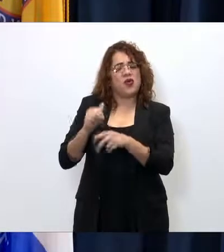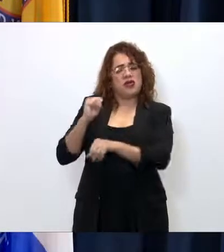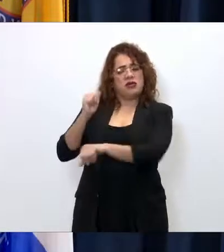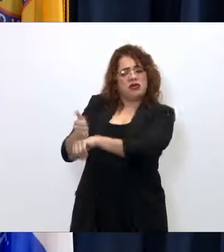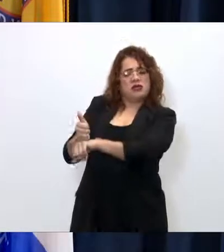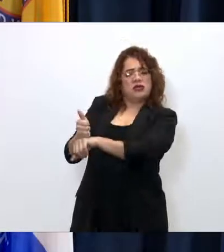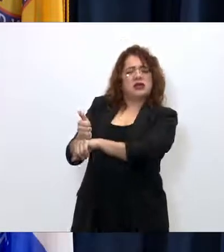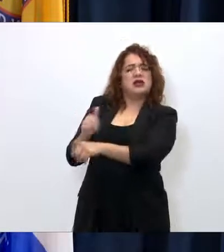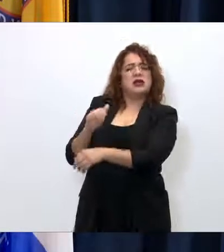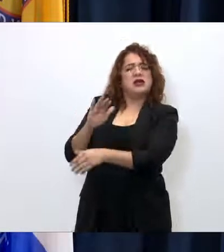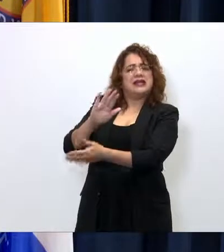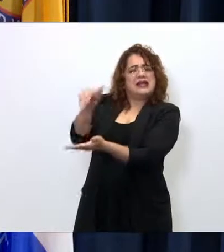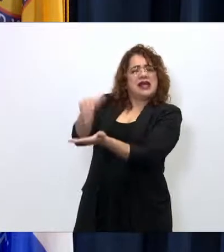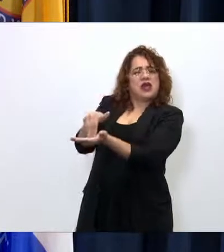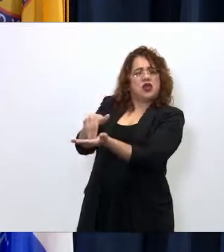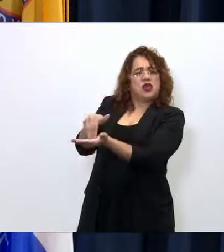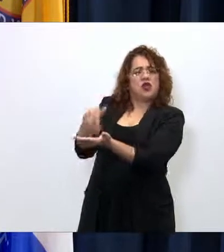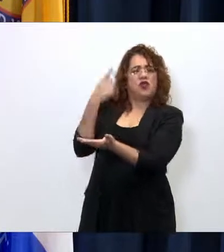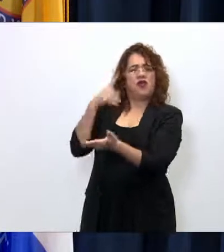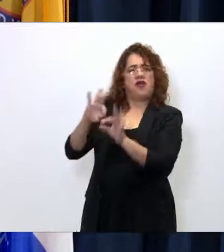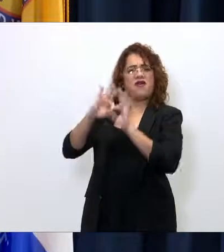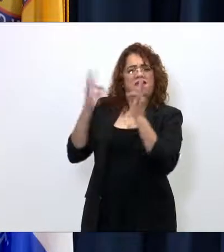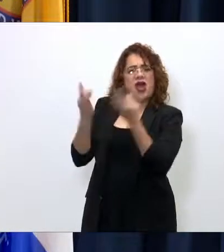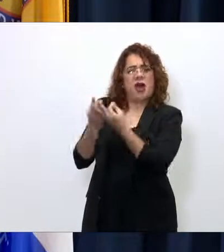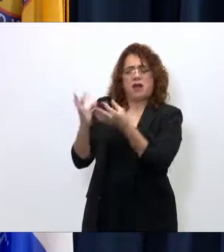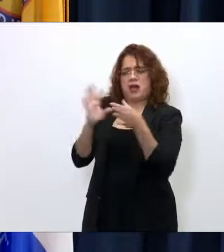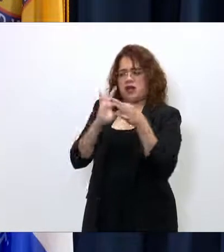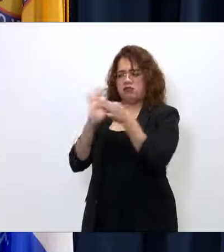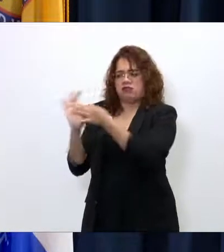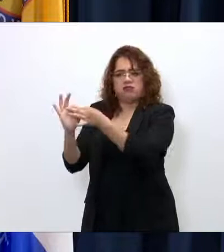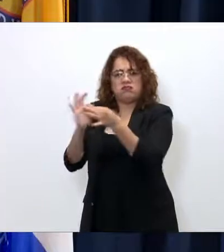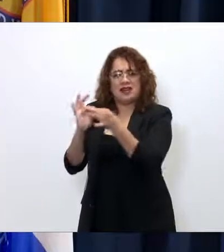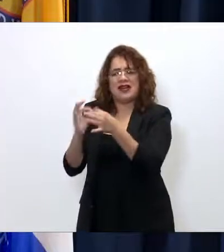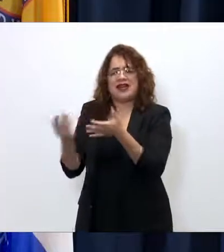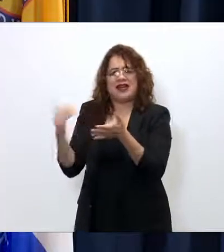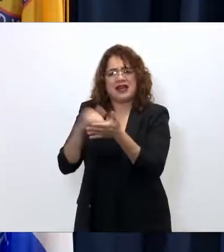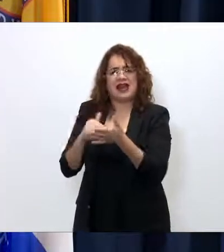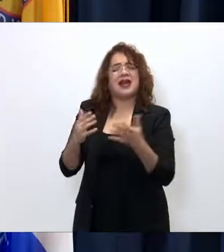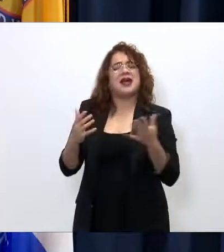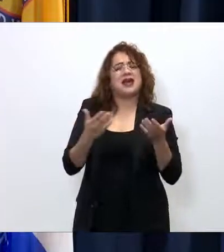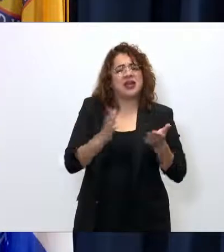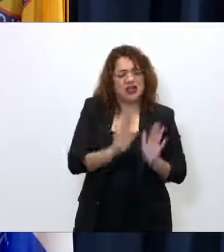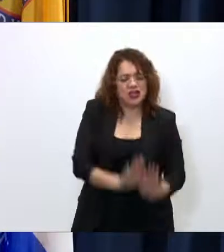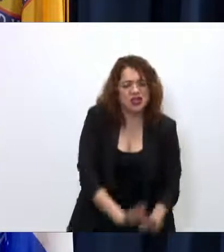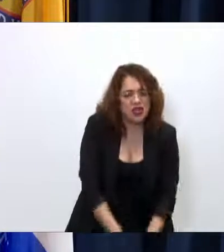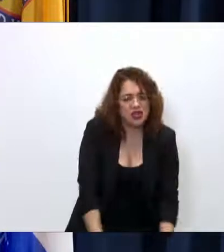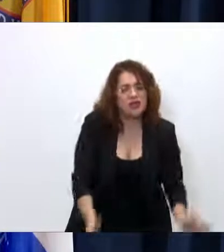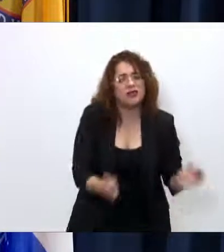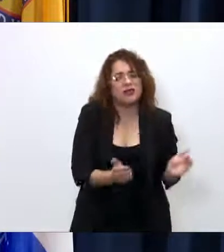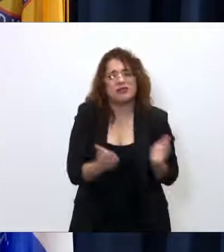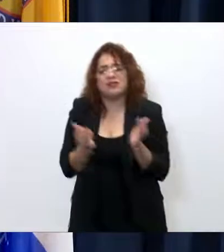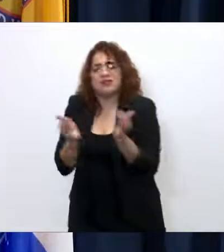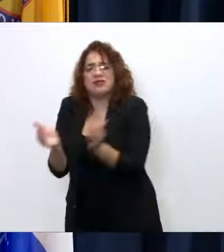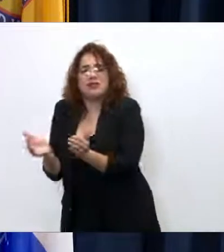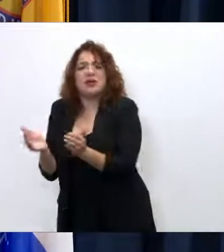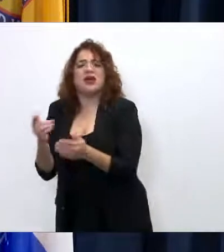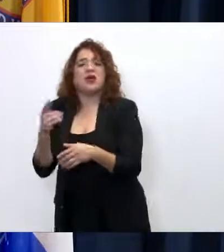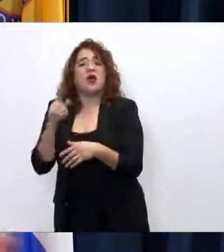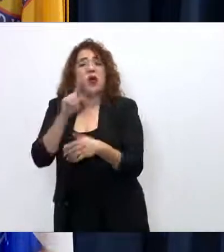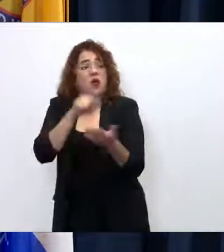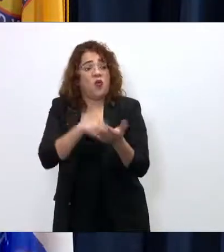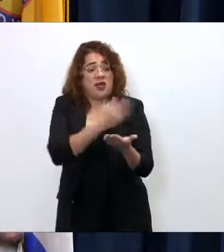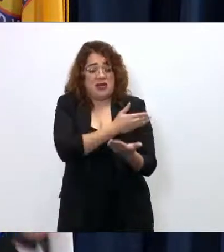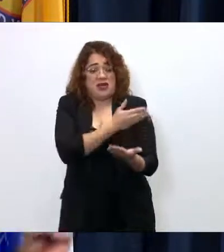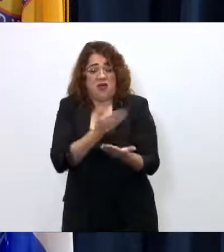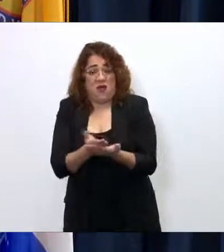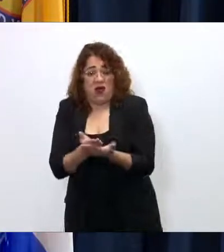reunification center at the Convention Center, and the idea is to get kids and these children quickly from once they arrive